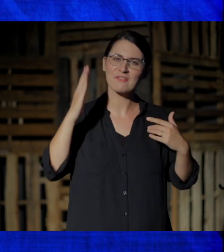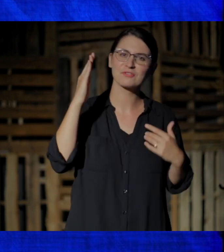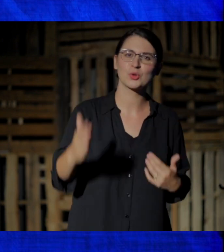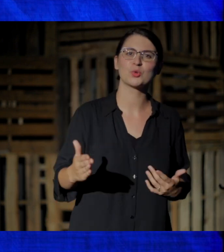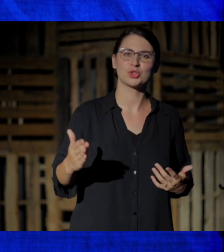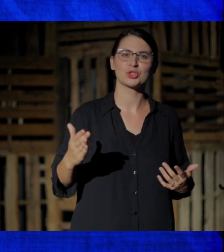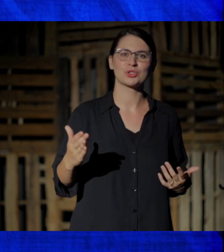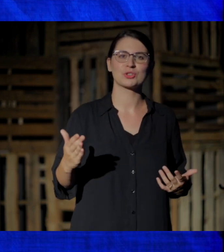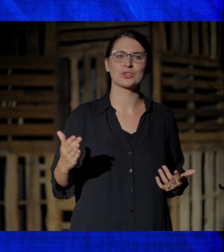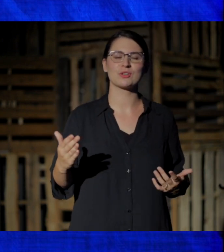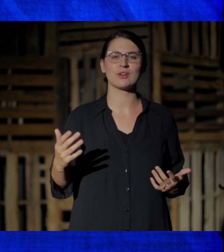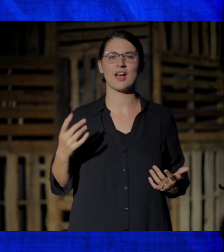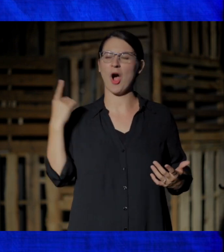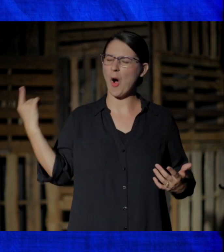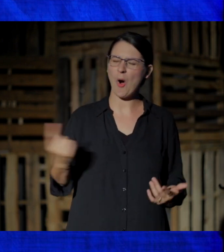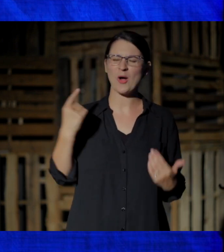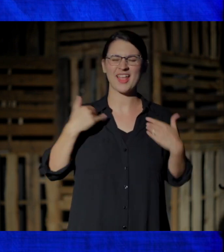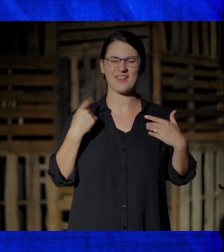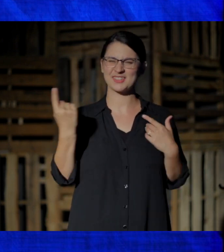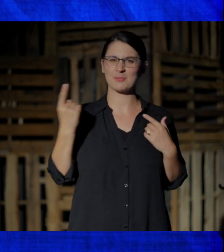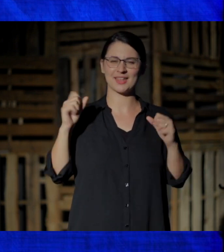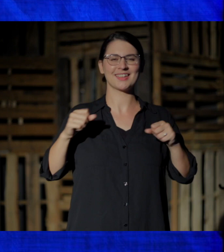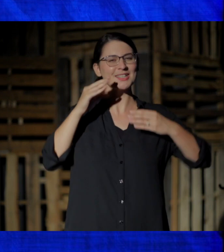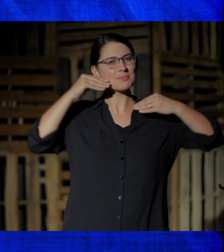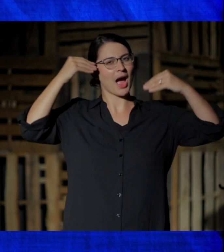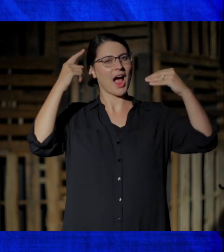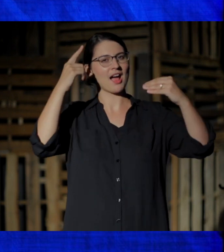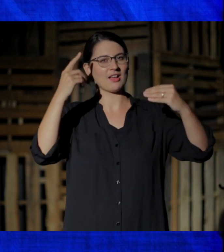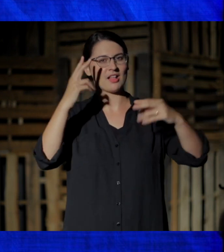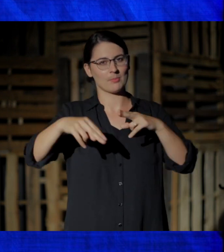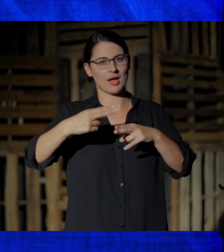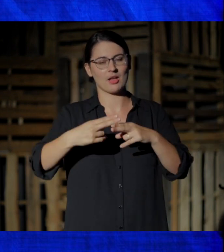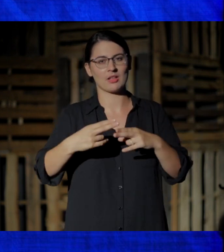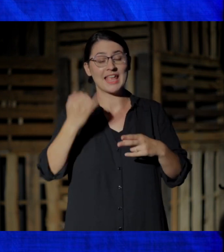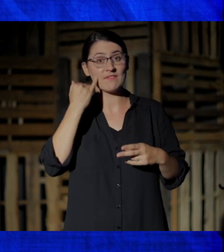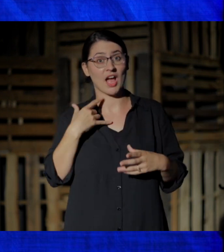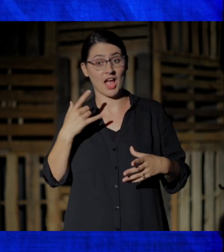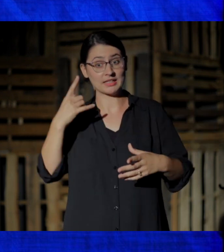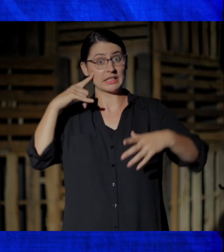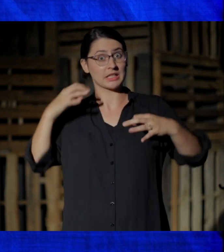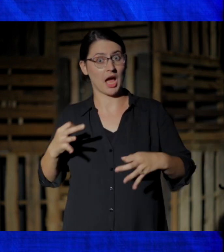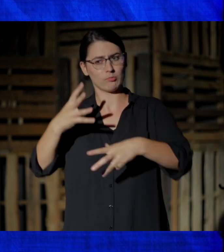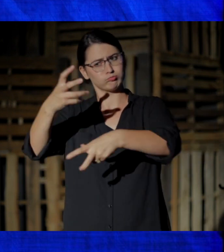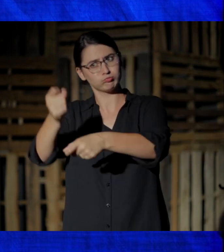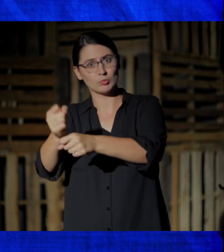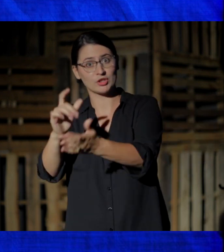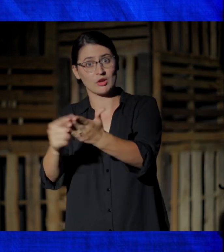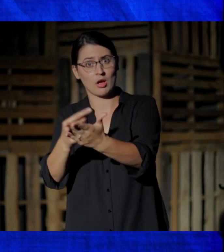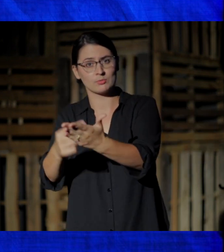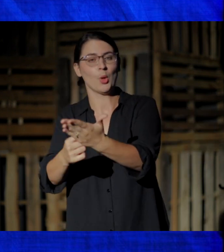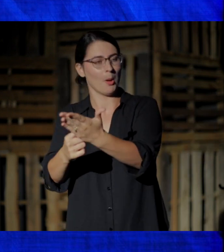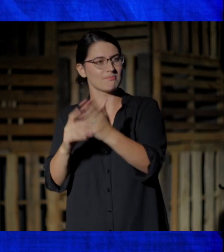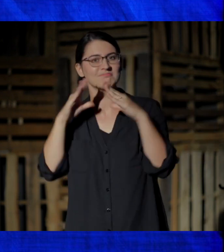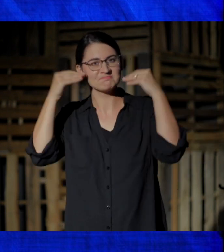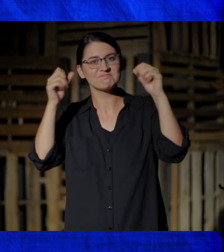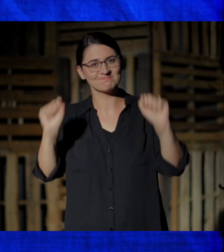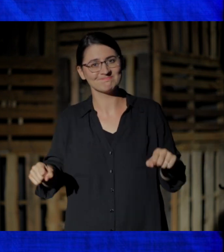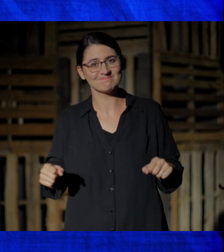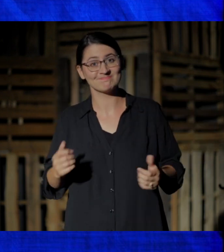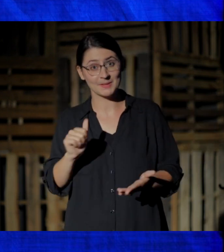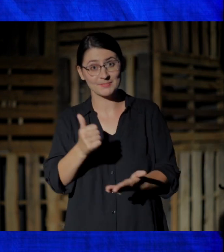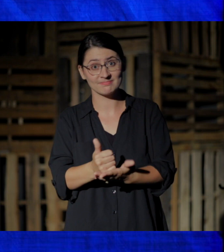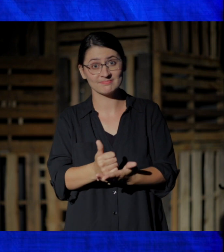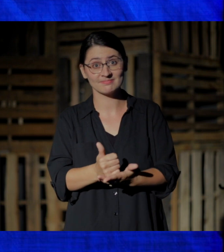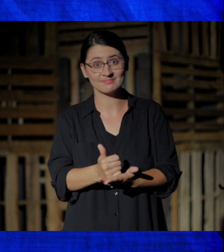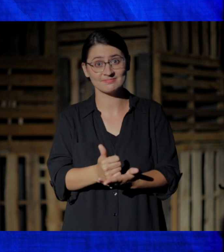about if I choose to cling to the gospel. Amen? So wherever, if you're here tonight in